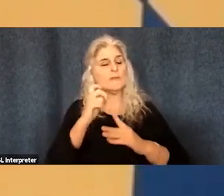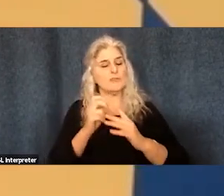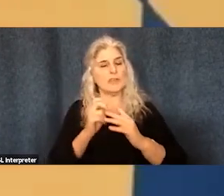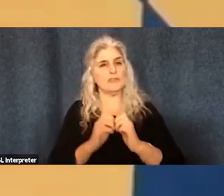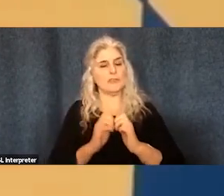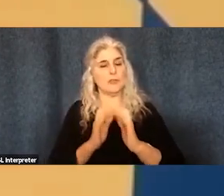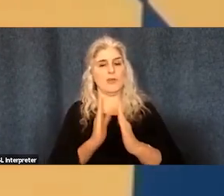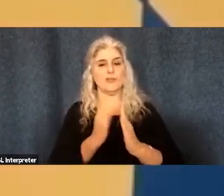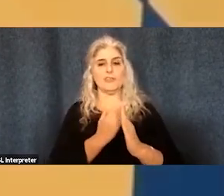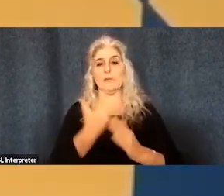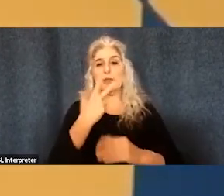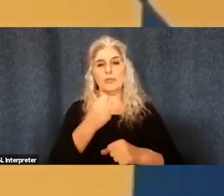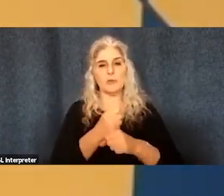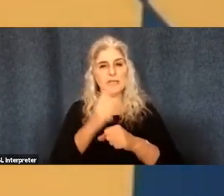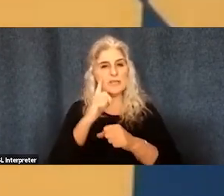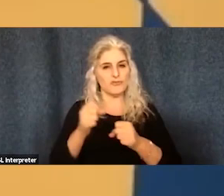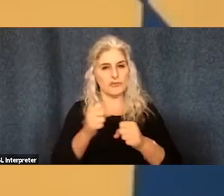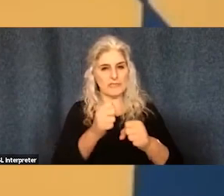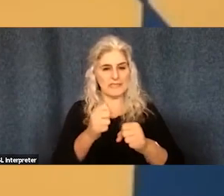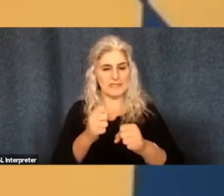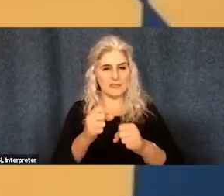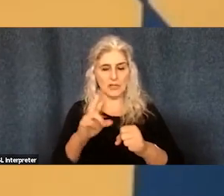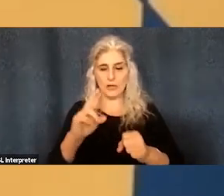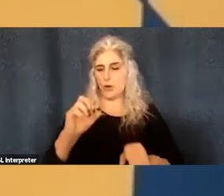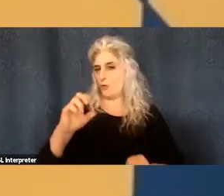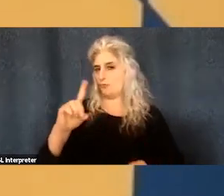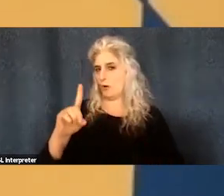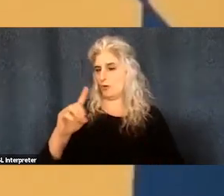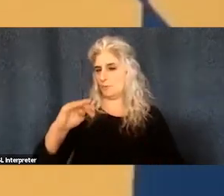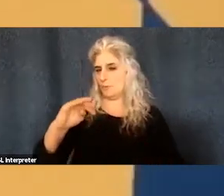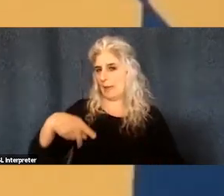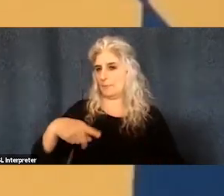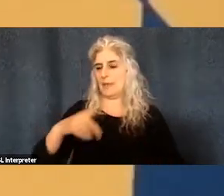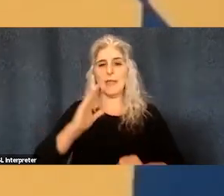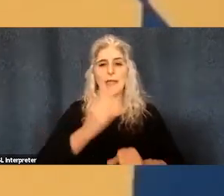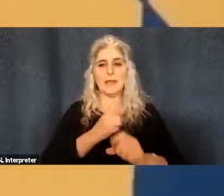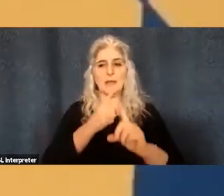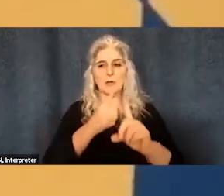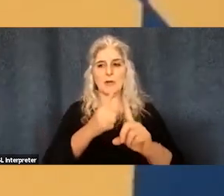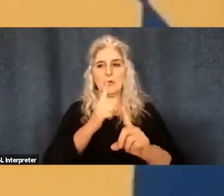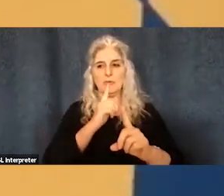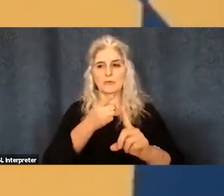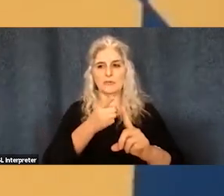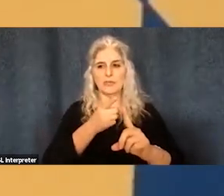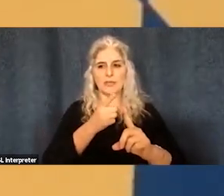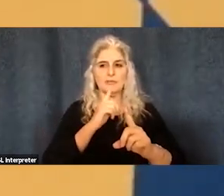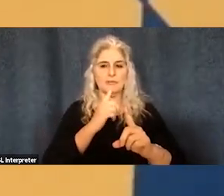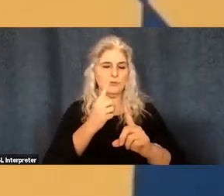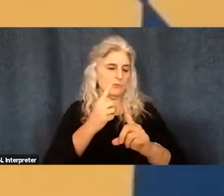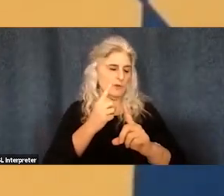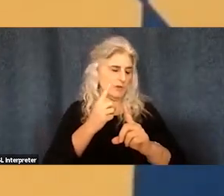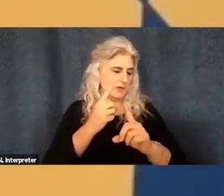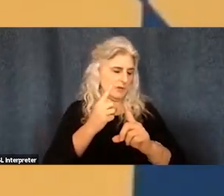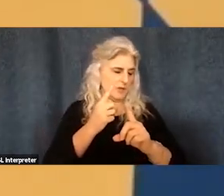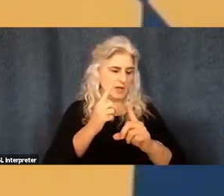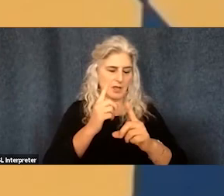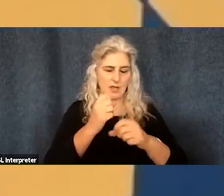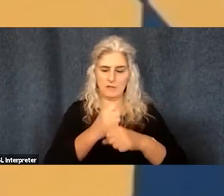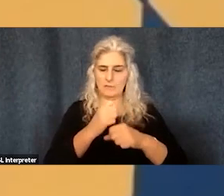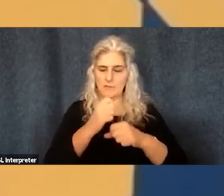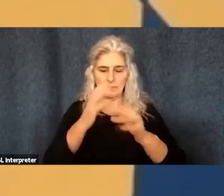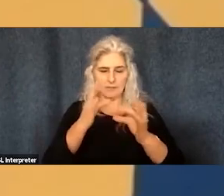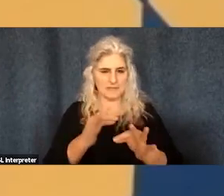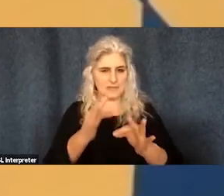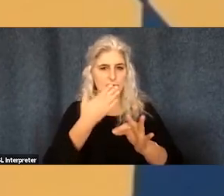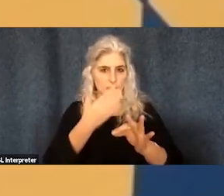in December, and one of our key pillars is making the better choice. And for that, that's embedded in all the decision-making that we do. And so one of the key